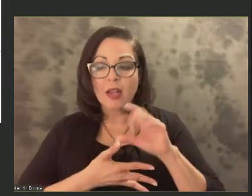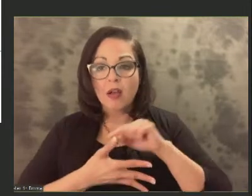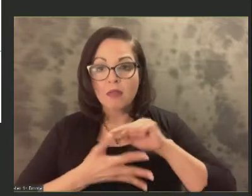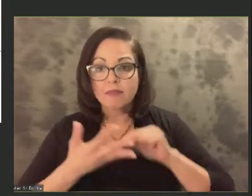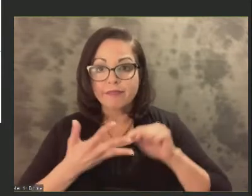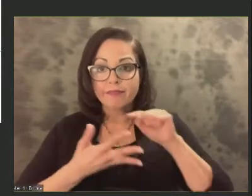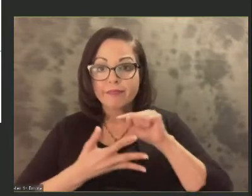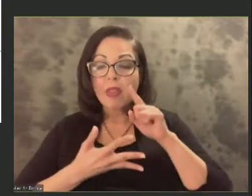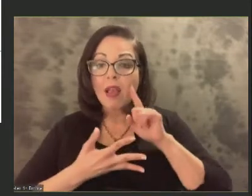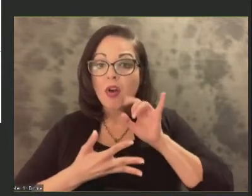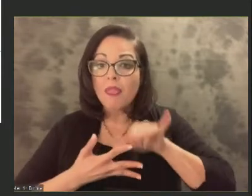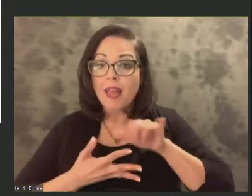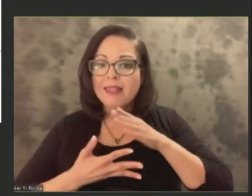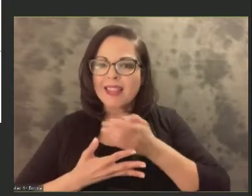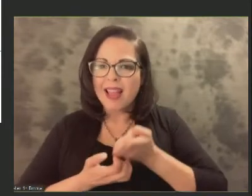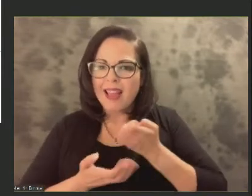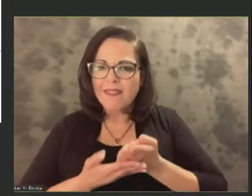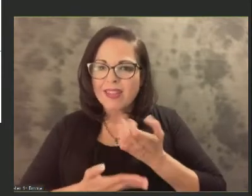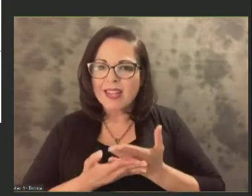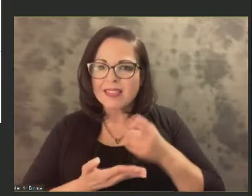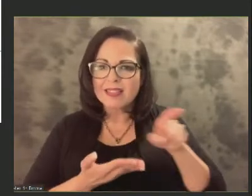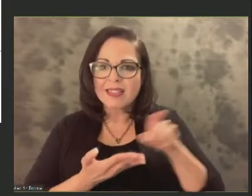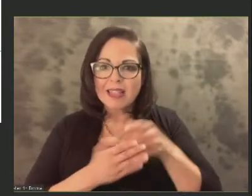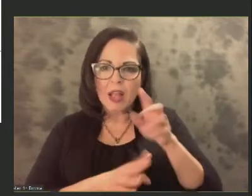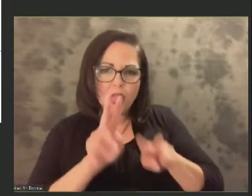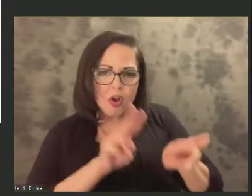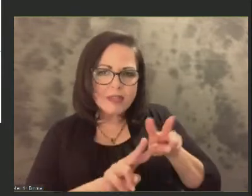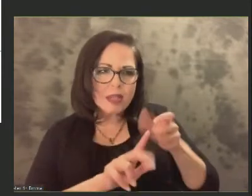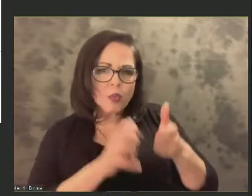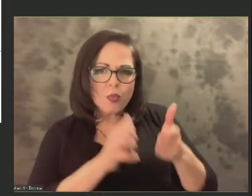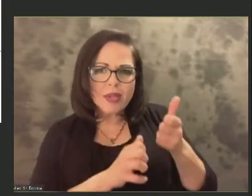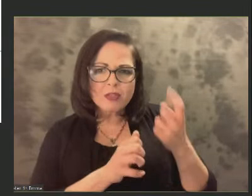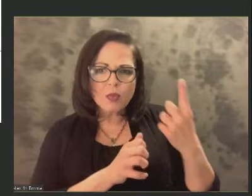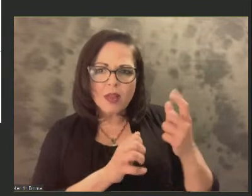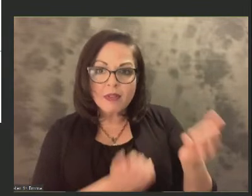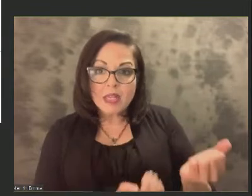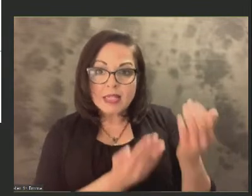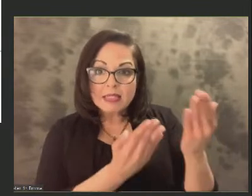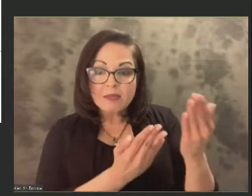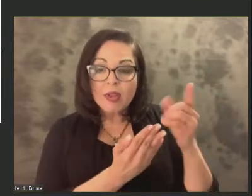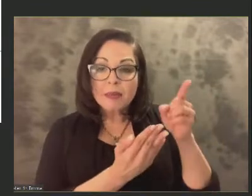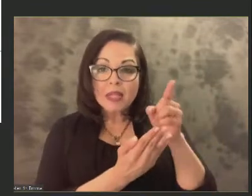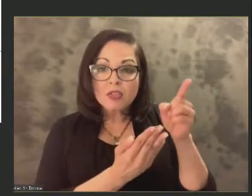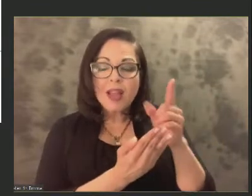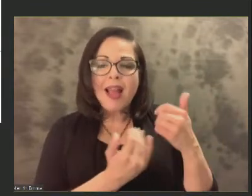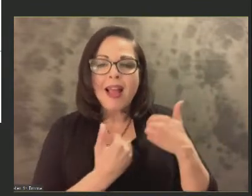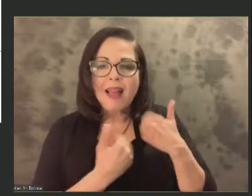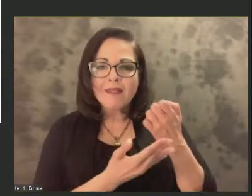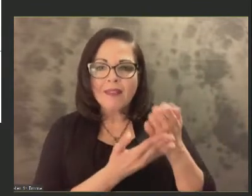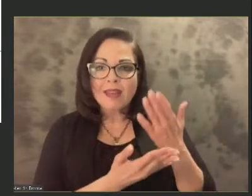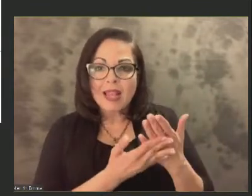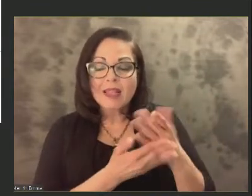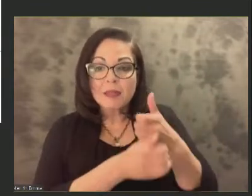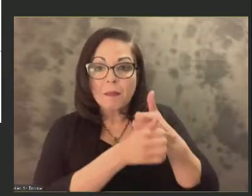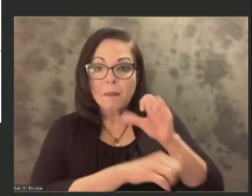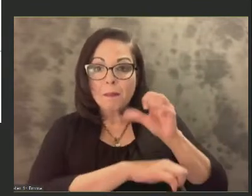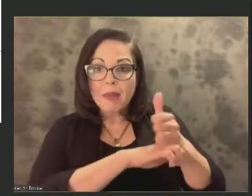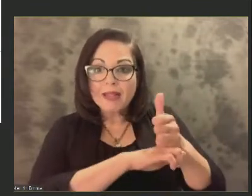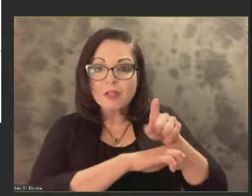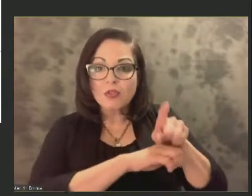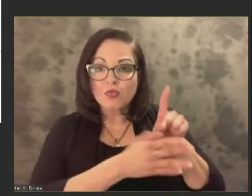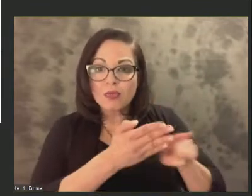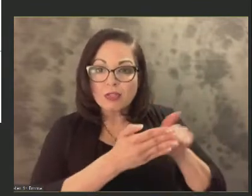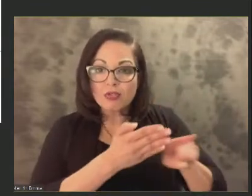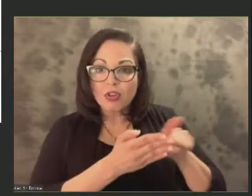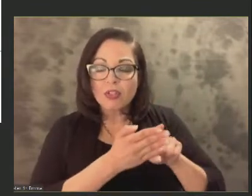evidence, they looked at to what extent each of their recommendations have evidence-based research,